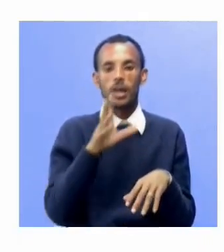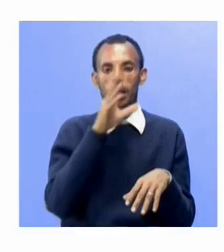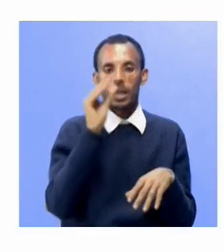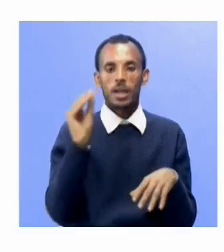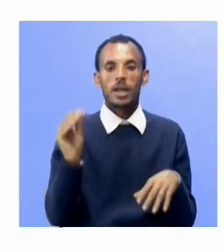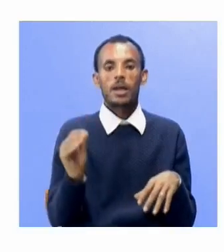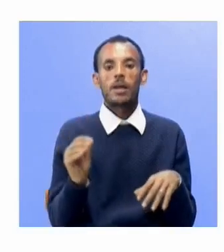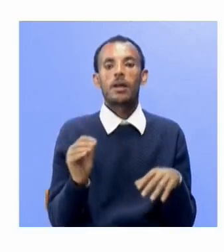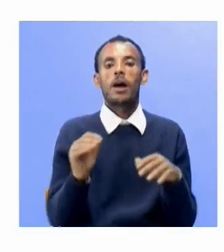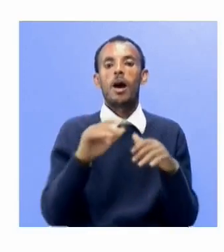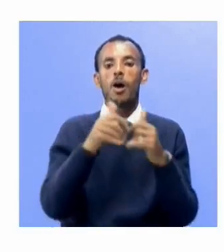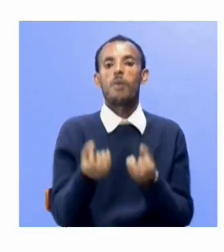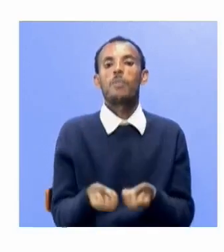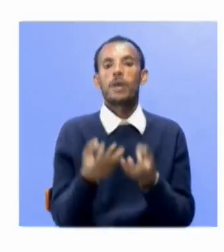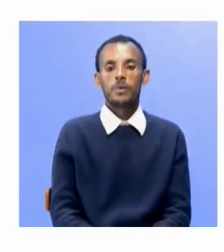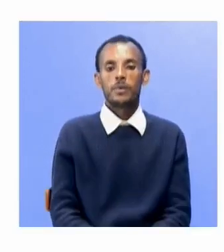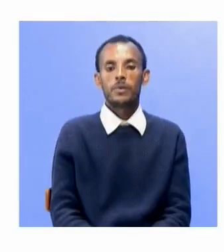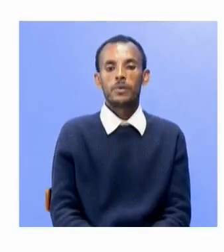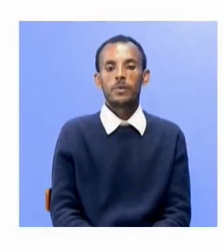Okay, 44,